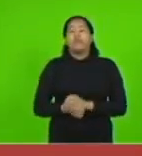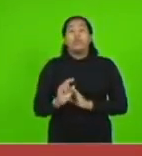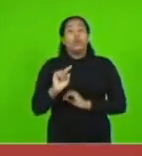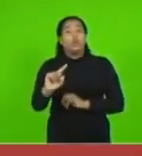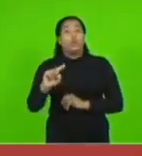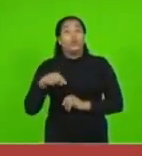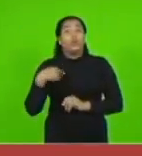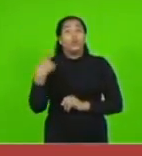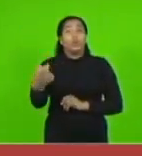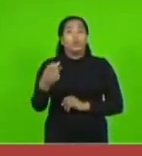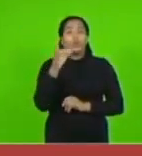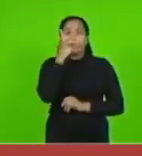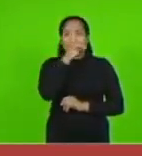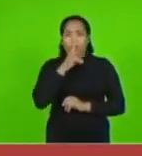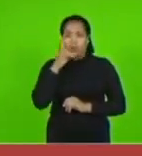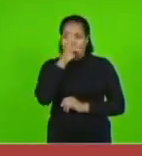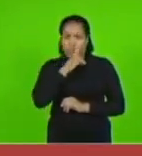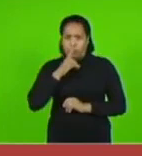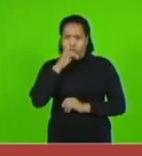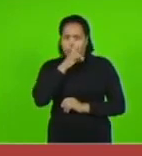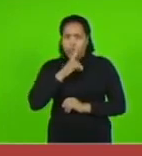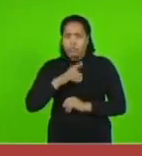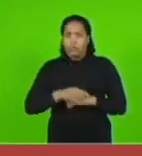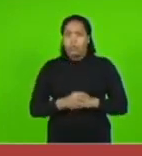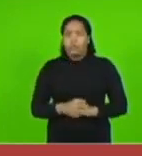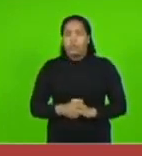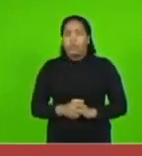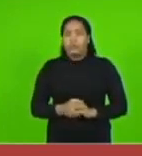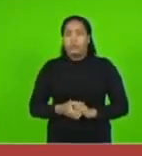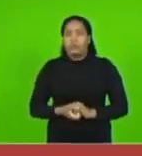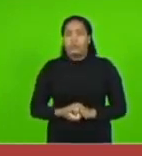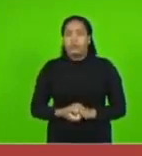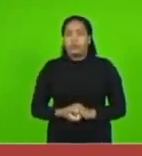Espírito Santo has had the most visitors.